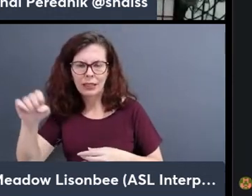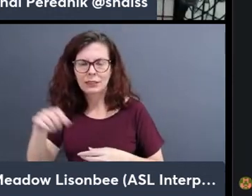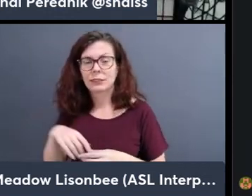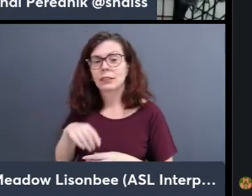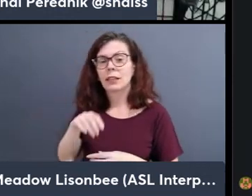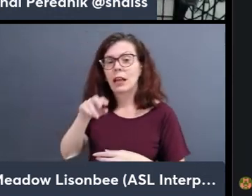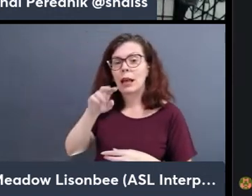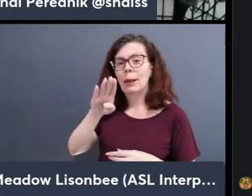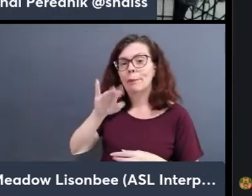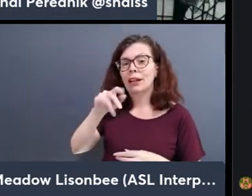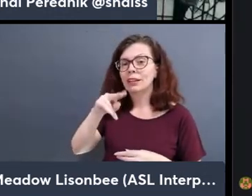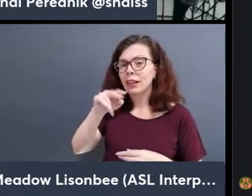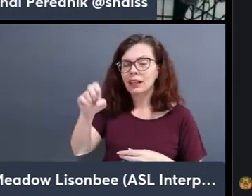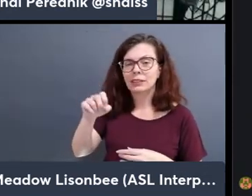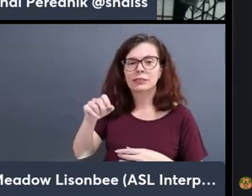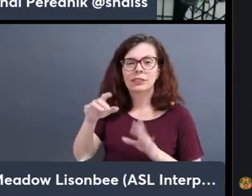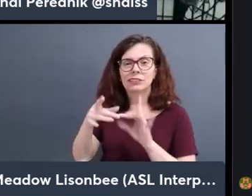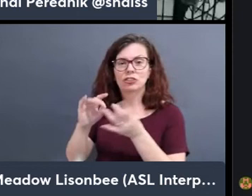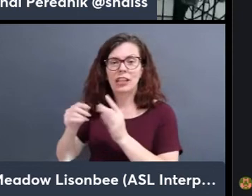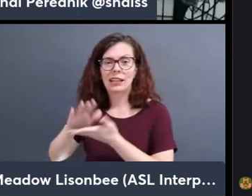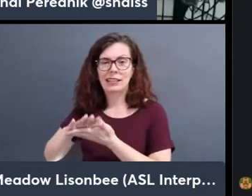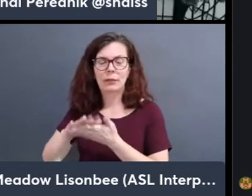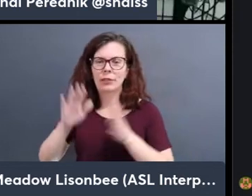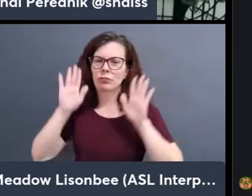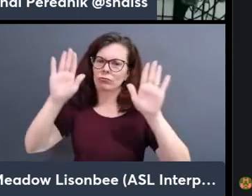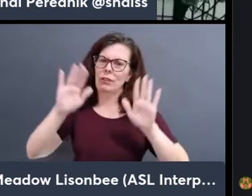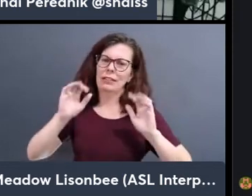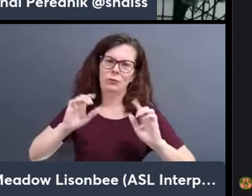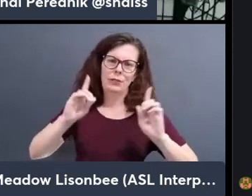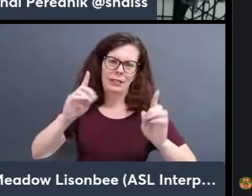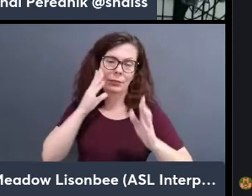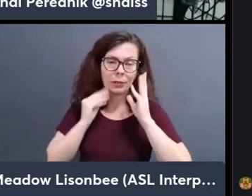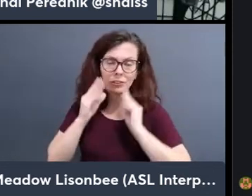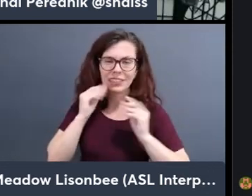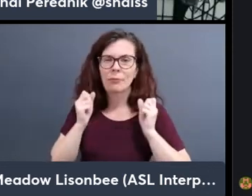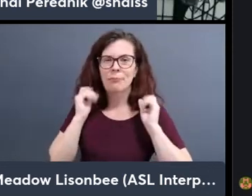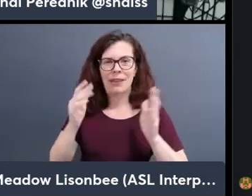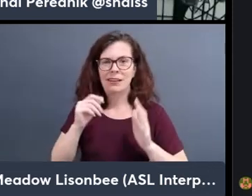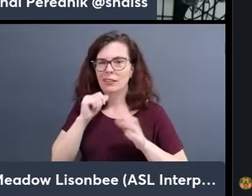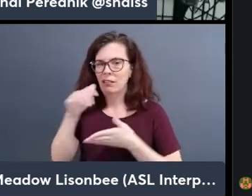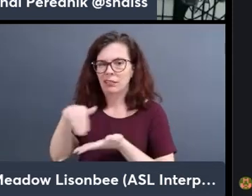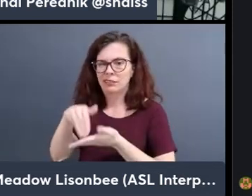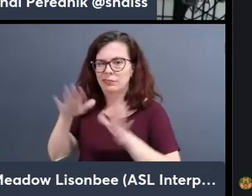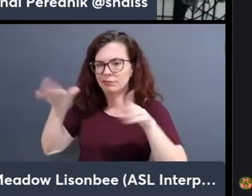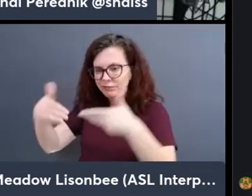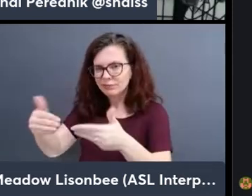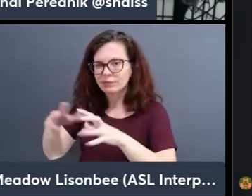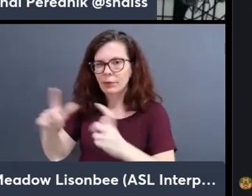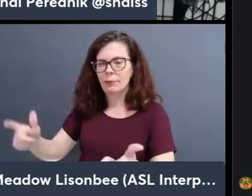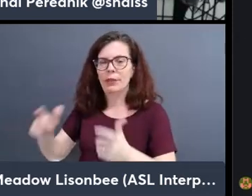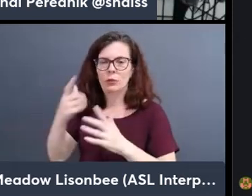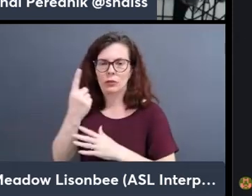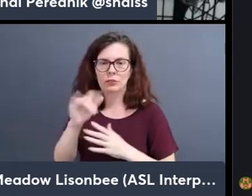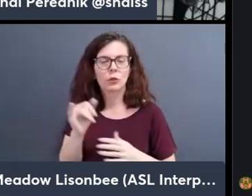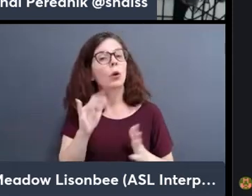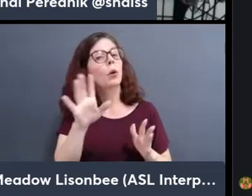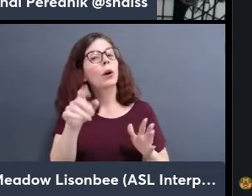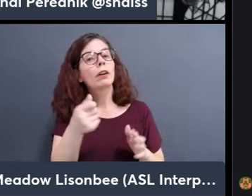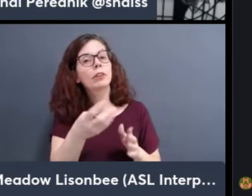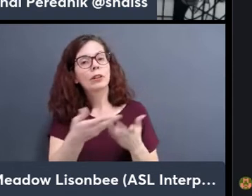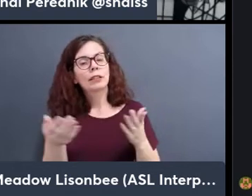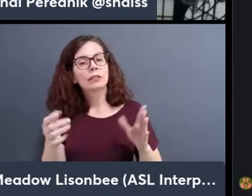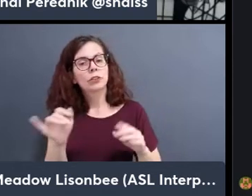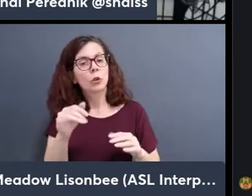Both offer great educational experiences. There's a whole bunch of other decentralized ones. A couple of things I want to mention as well, right? Remember that when we work